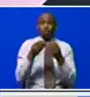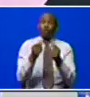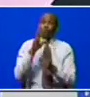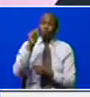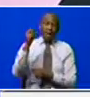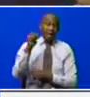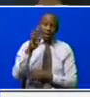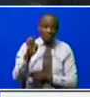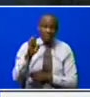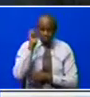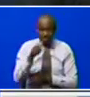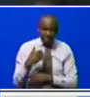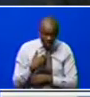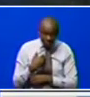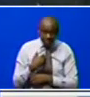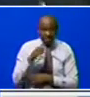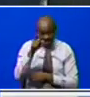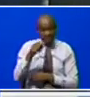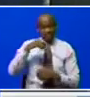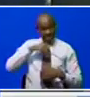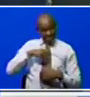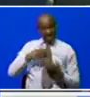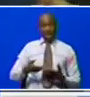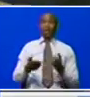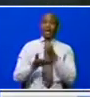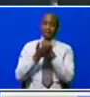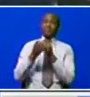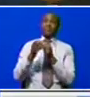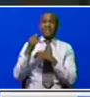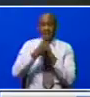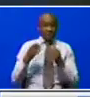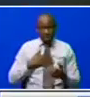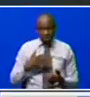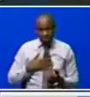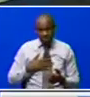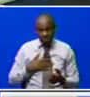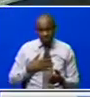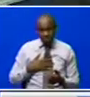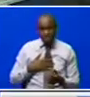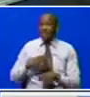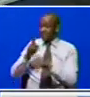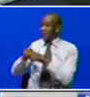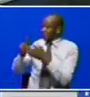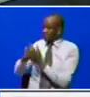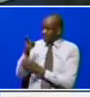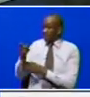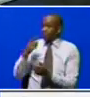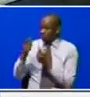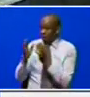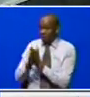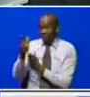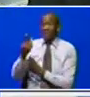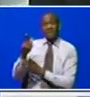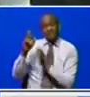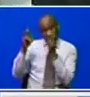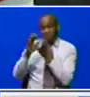Yes. Because and that's it what matters. Drives the country. That's what indeed, drives our and, society. And once we start to do that, we start talking about legislating some of these issues, which